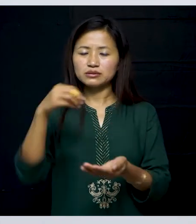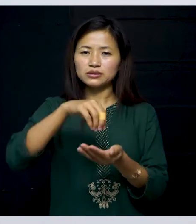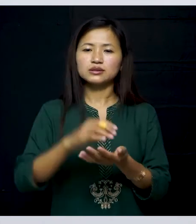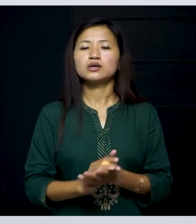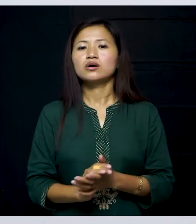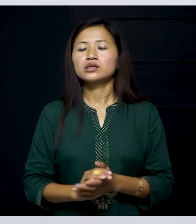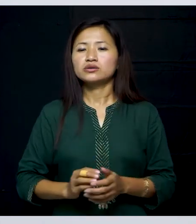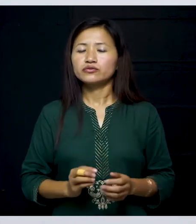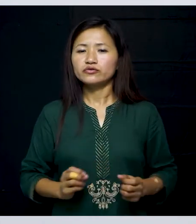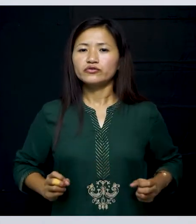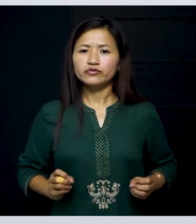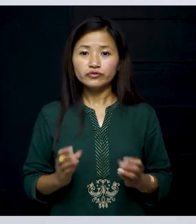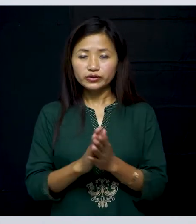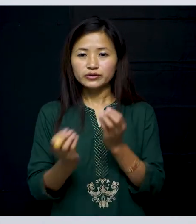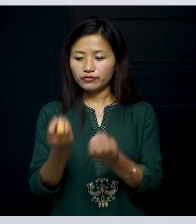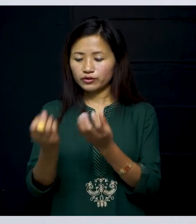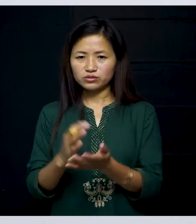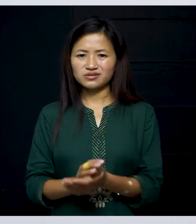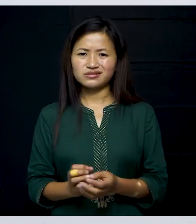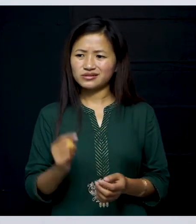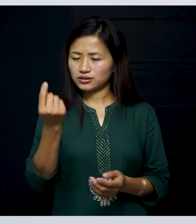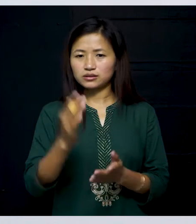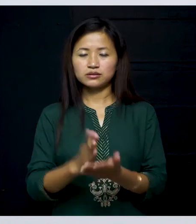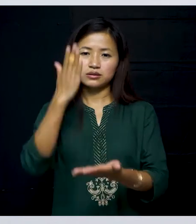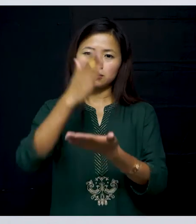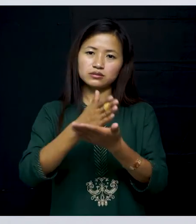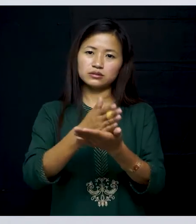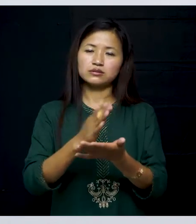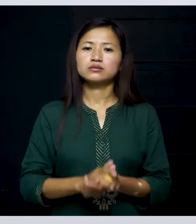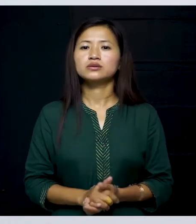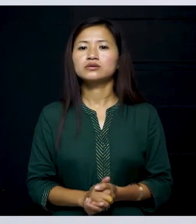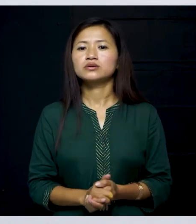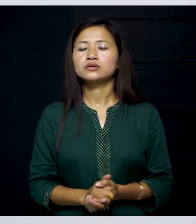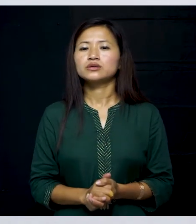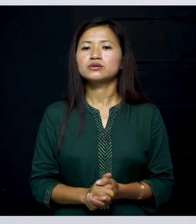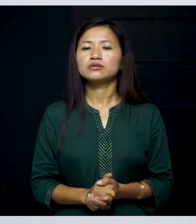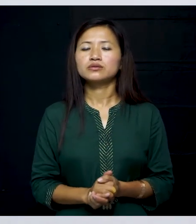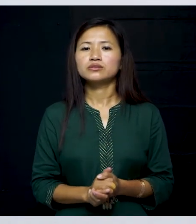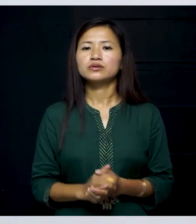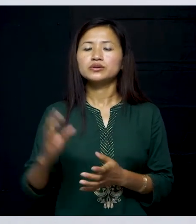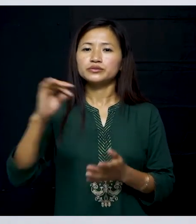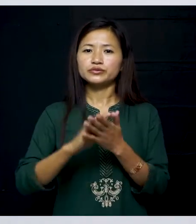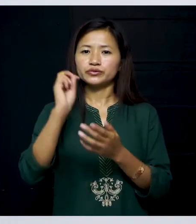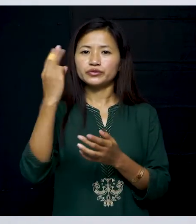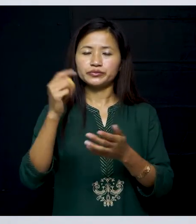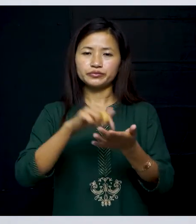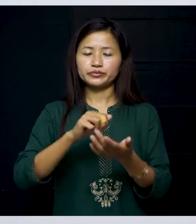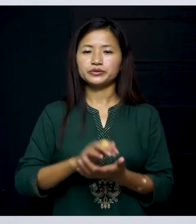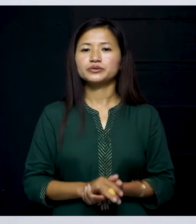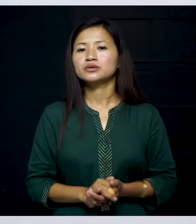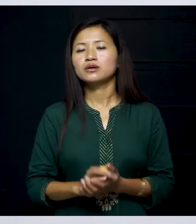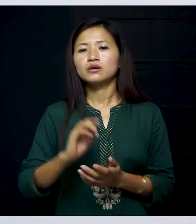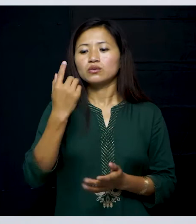the fire would just stop, isn't it? The fire would just stop. And one way, I'm going to give a recap of these 3 points.